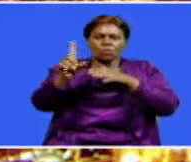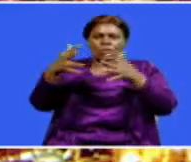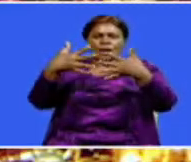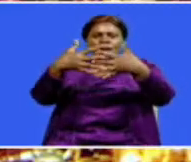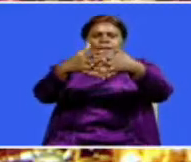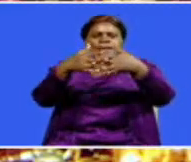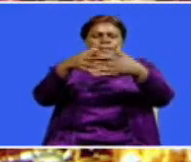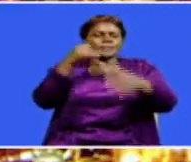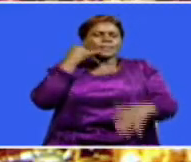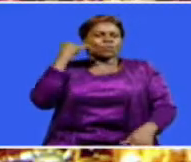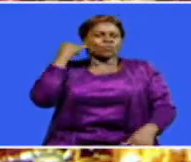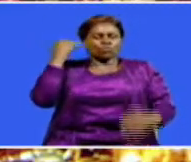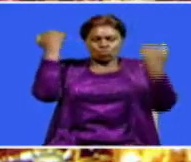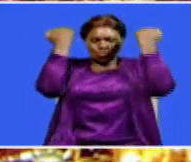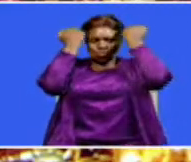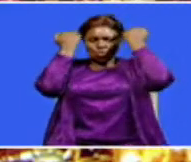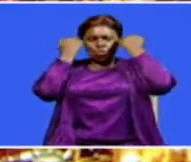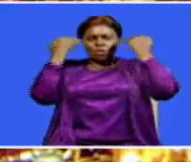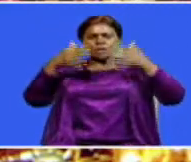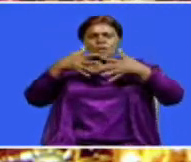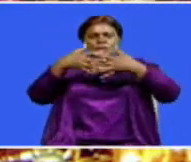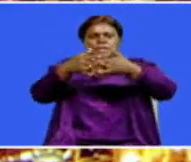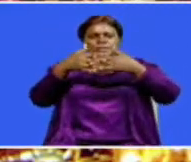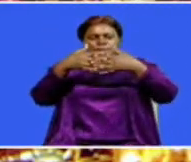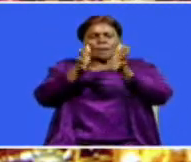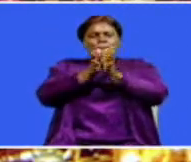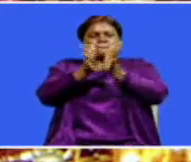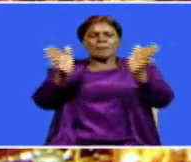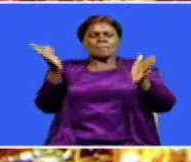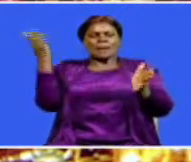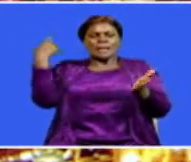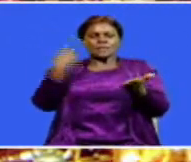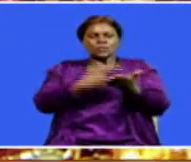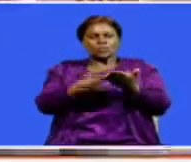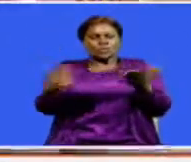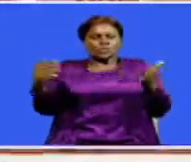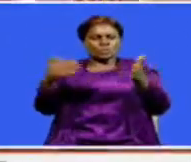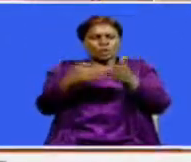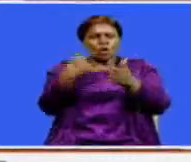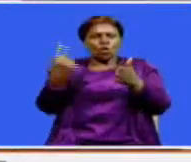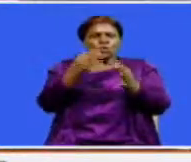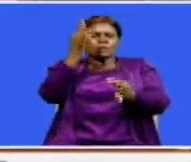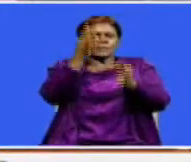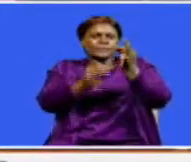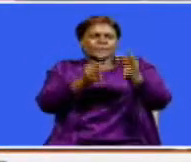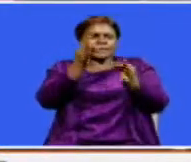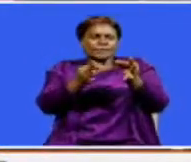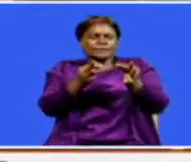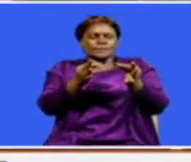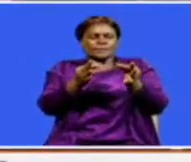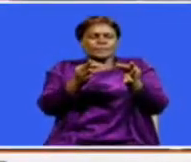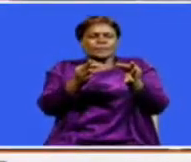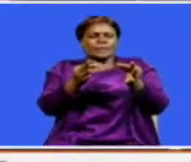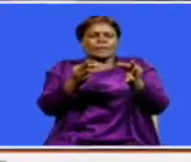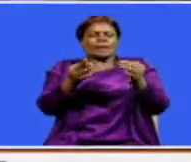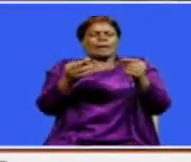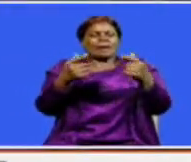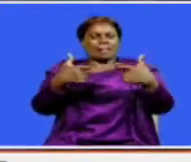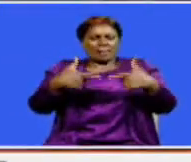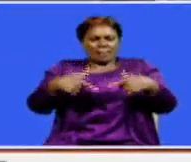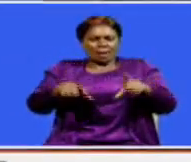to the Nakuru Law Court. The gate was closed for public use last week, and only judges, magistrates, judicial